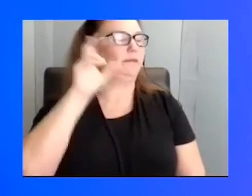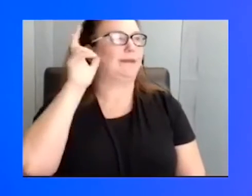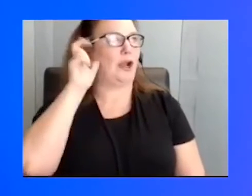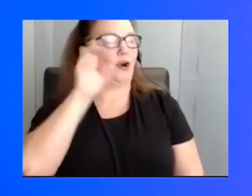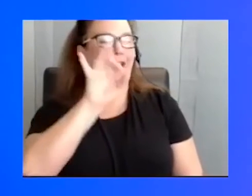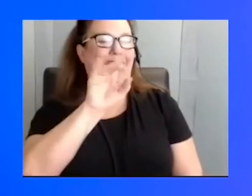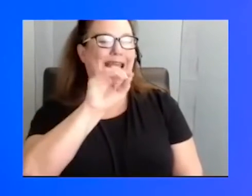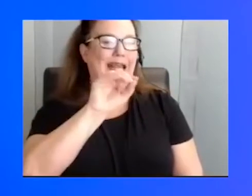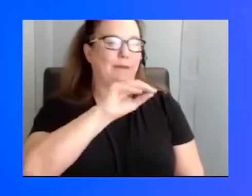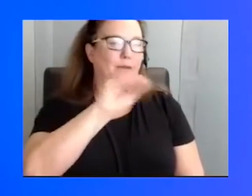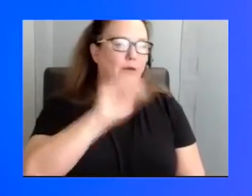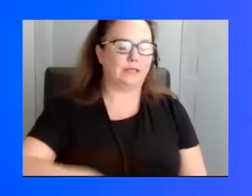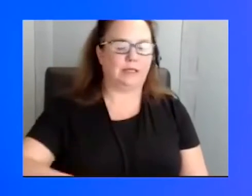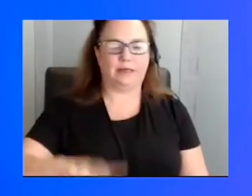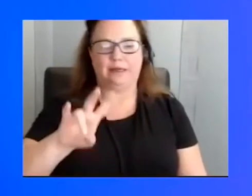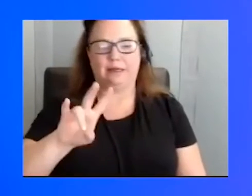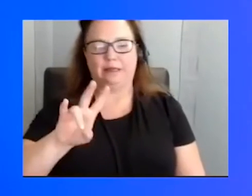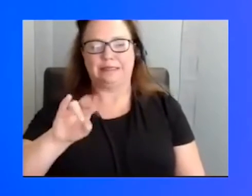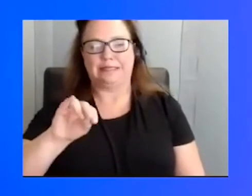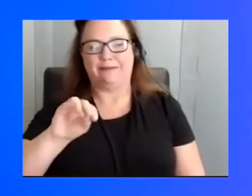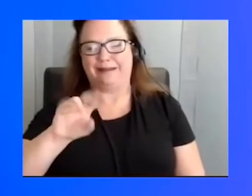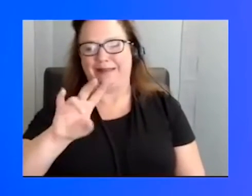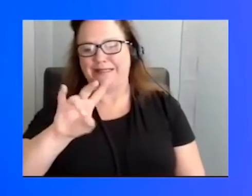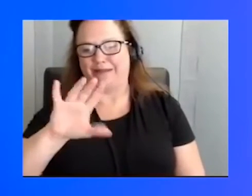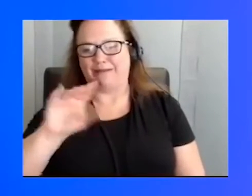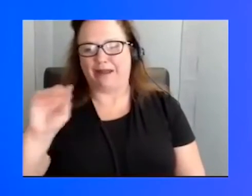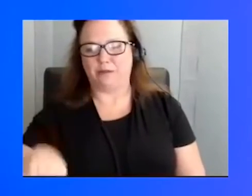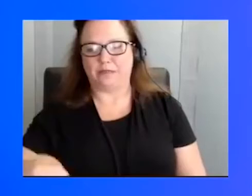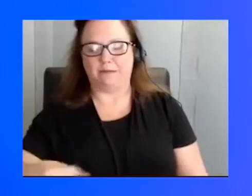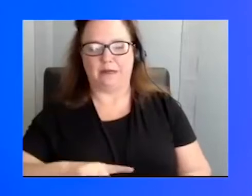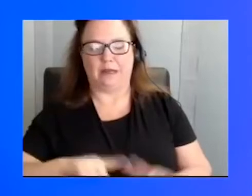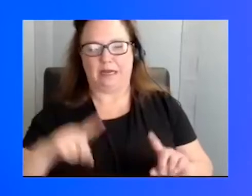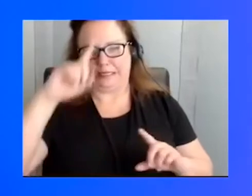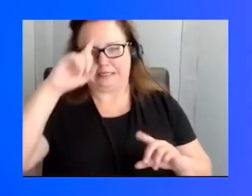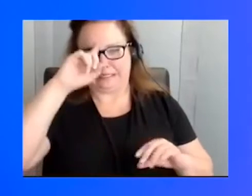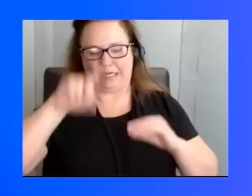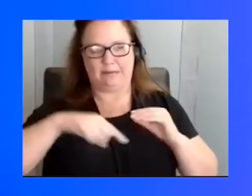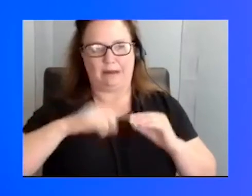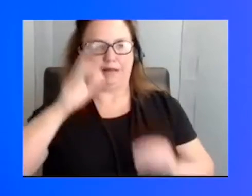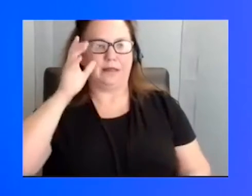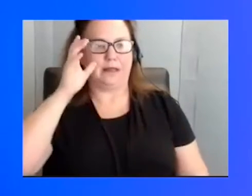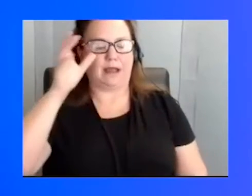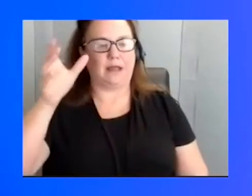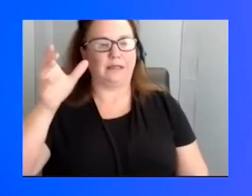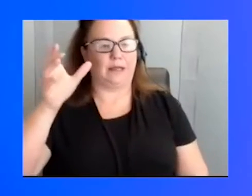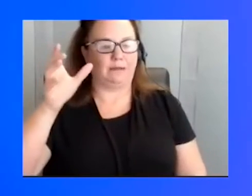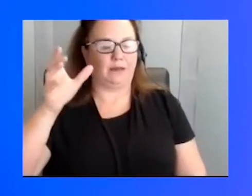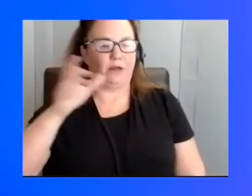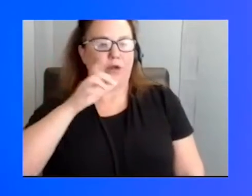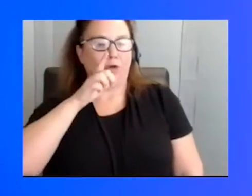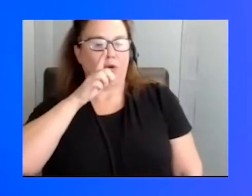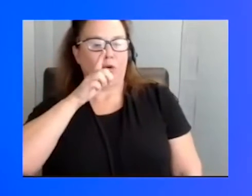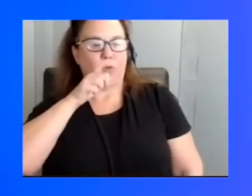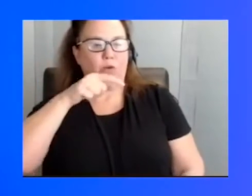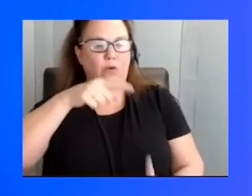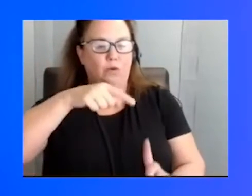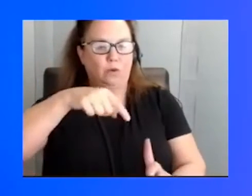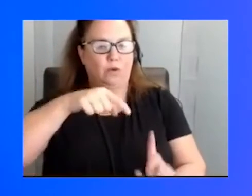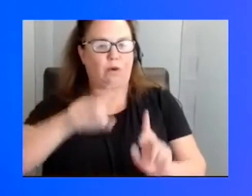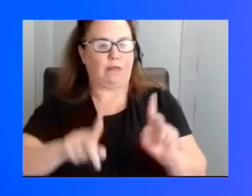75. But it's really just about thinking about the concept of who are the people that